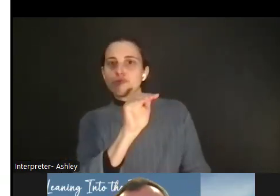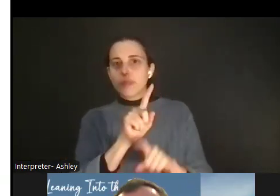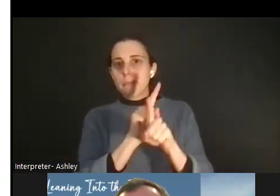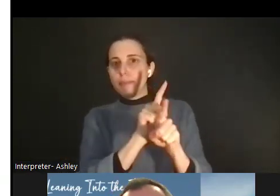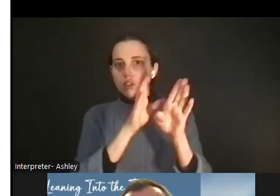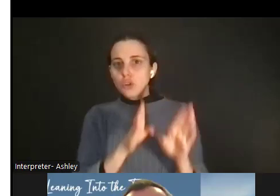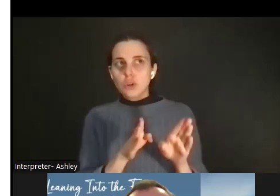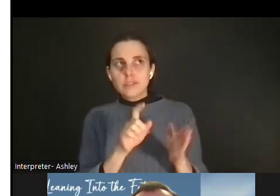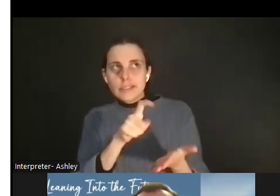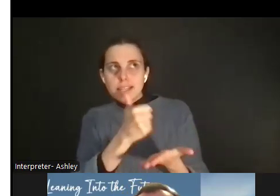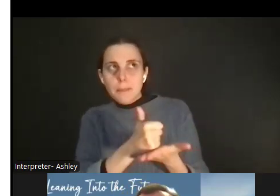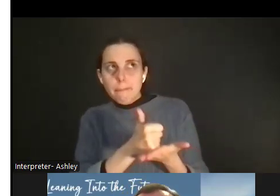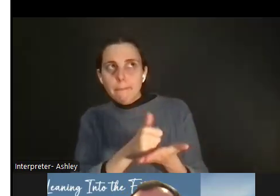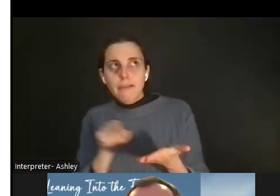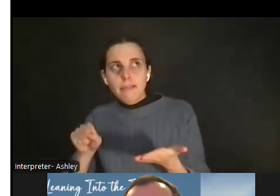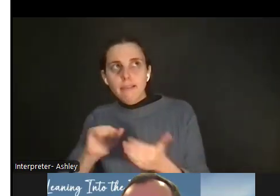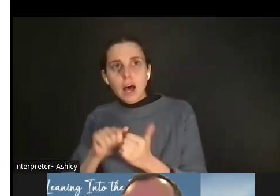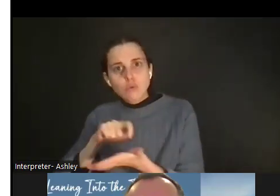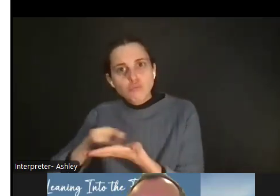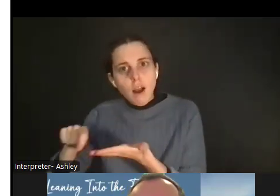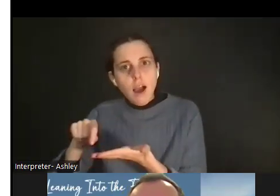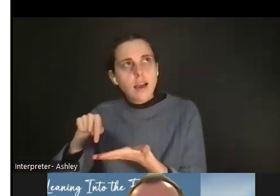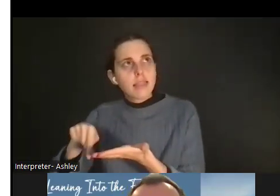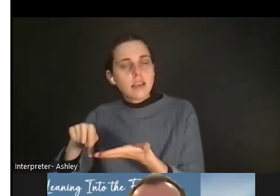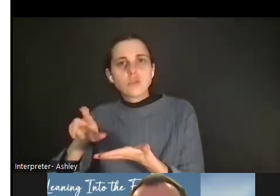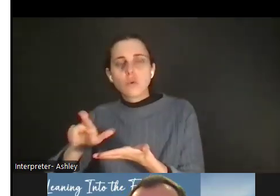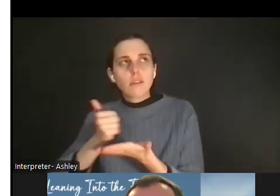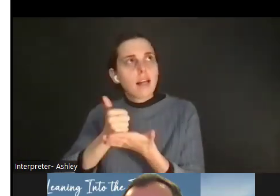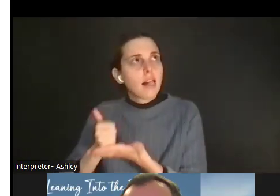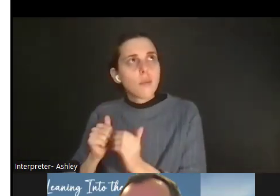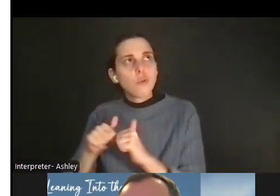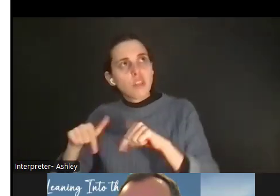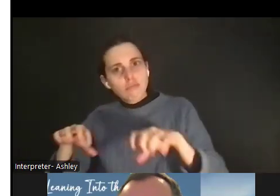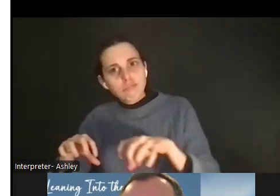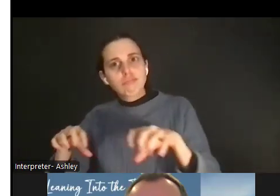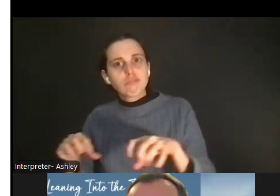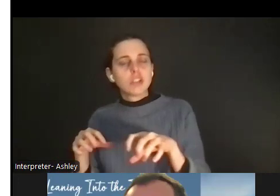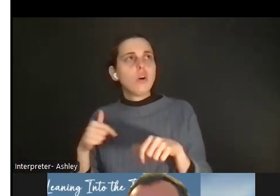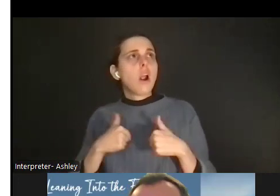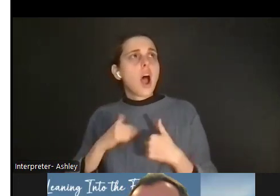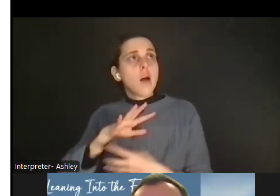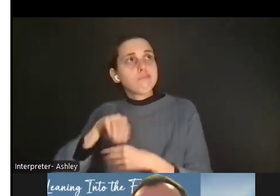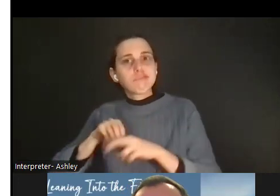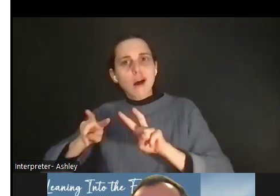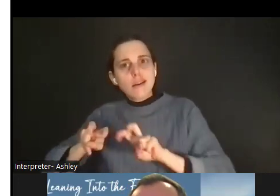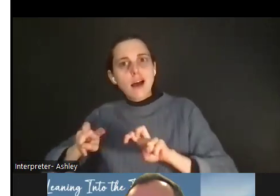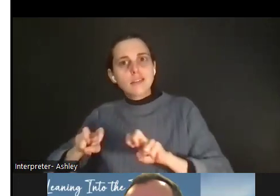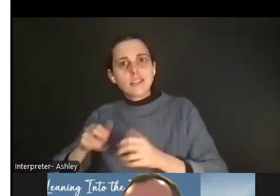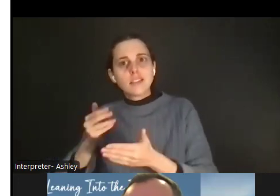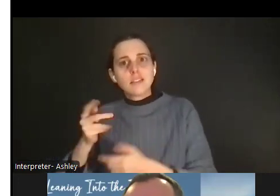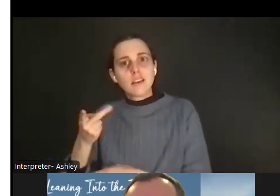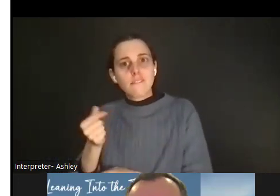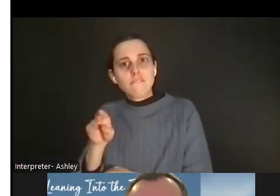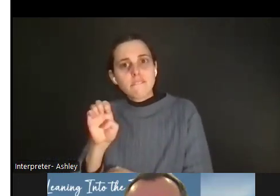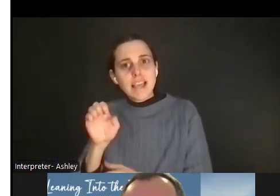or writing the problem statement. We need some help with that. Or I'm in the analysis phase. We're not sure which tool to use